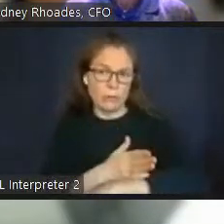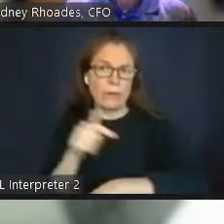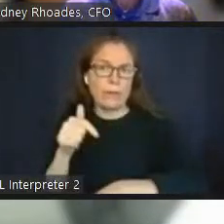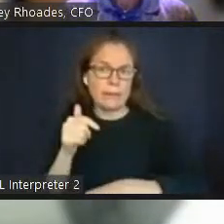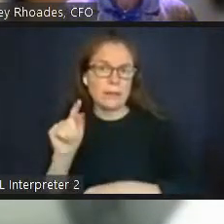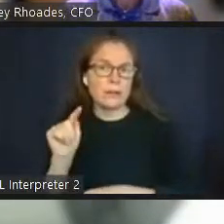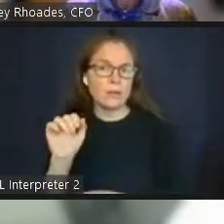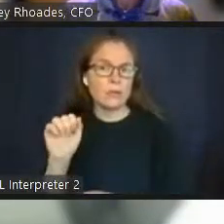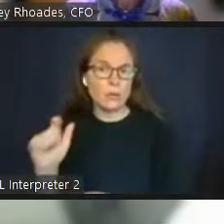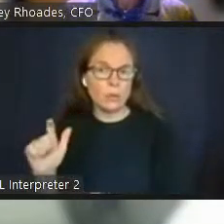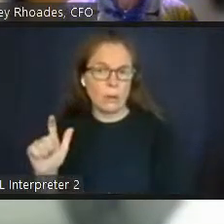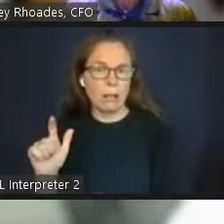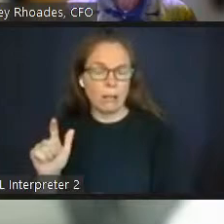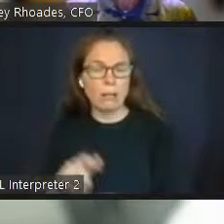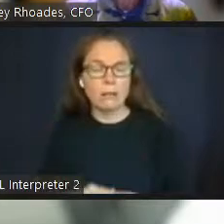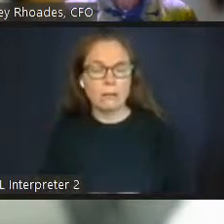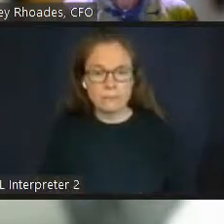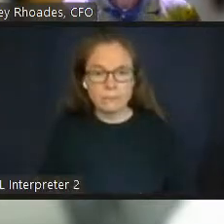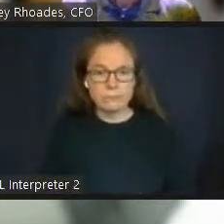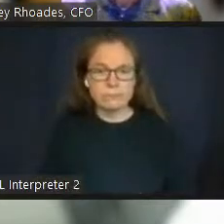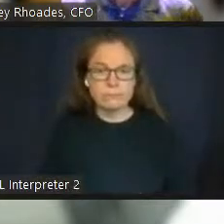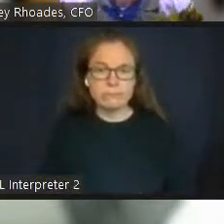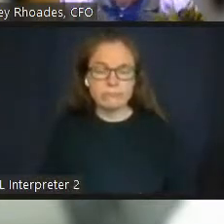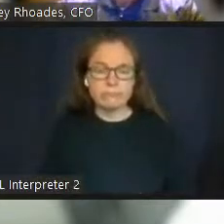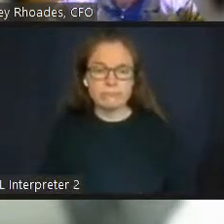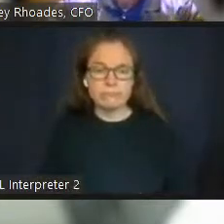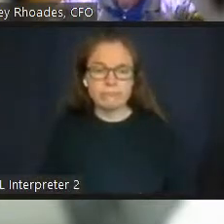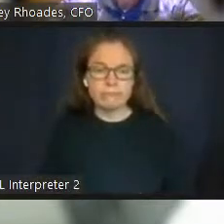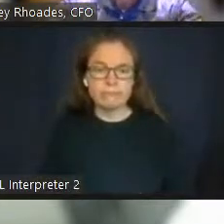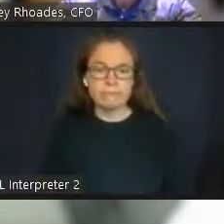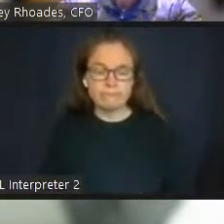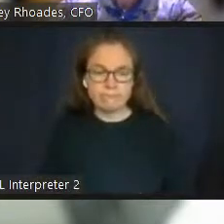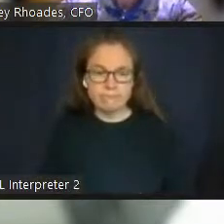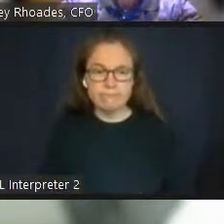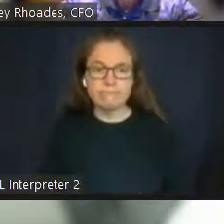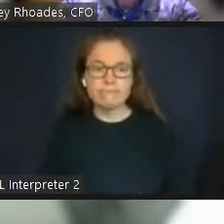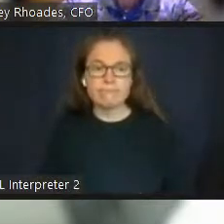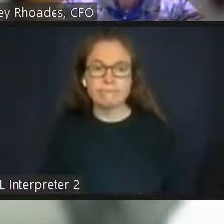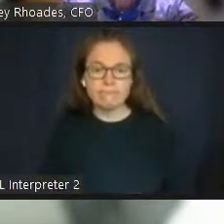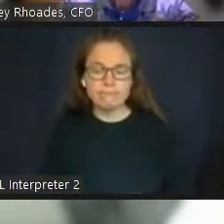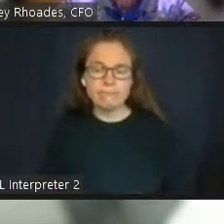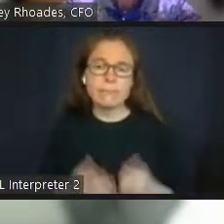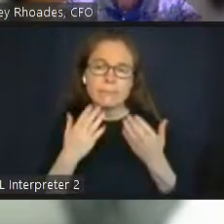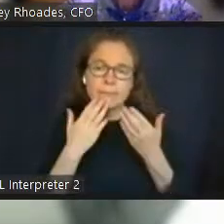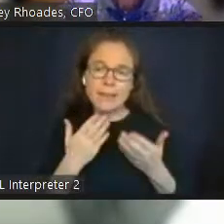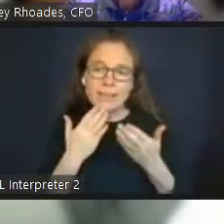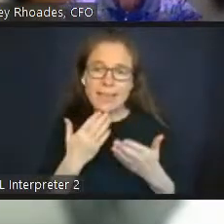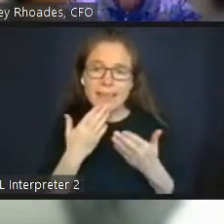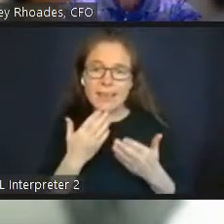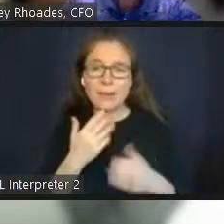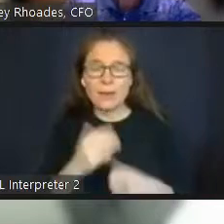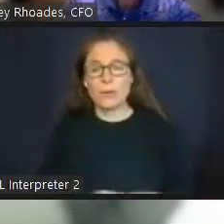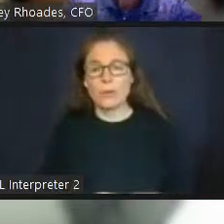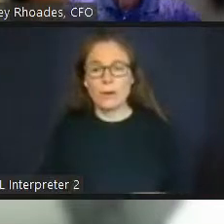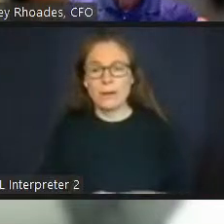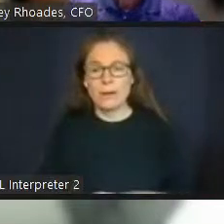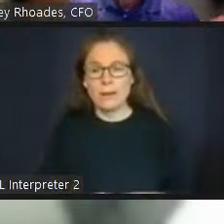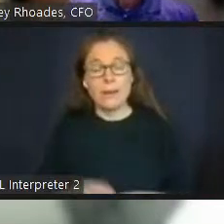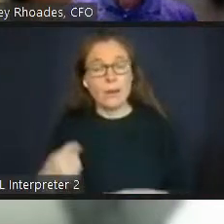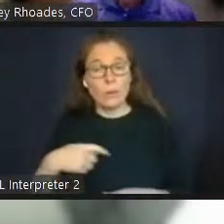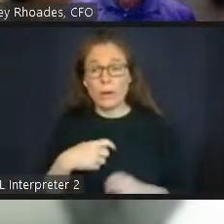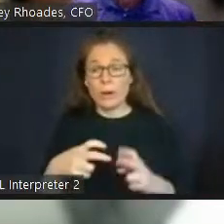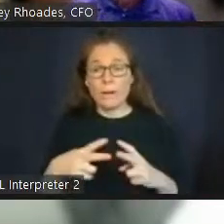the analysis of our budgets going forward. But again, we appreciate your directive and are looking forward